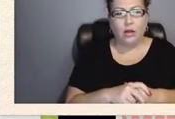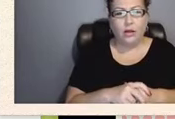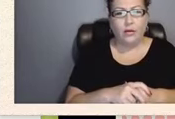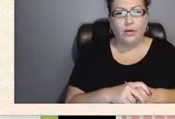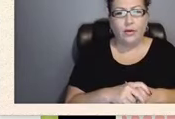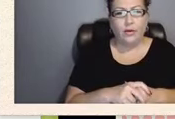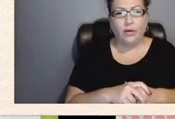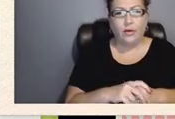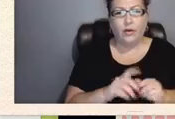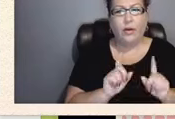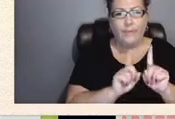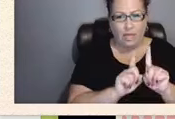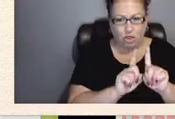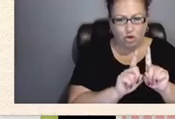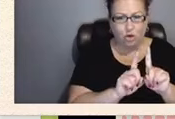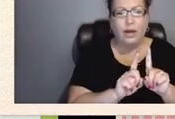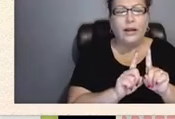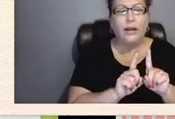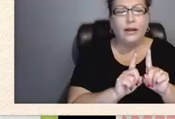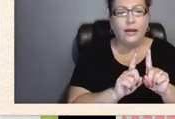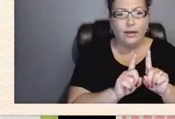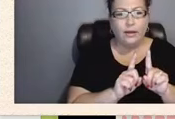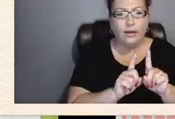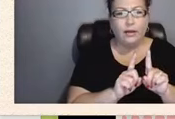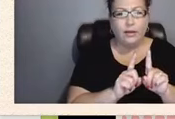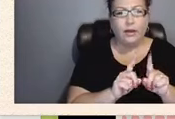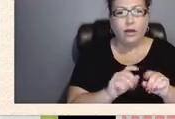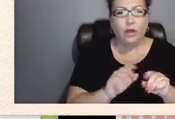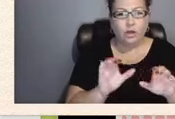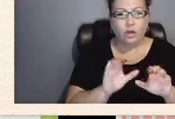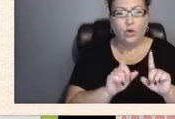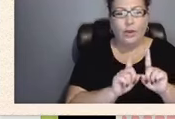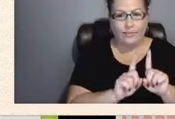Booker T. Washington Elementary.